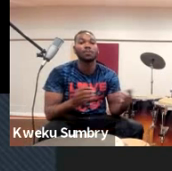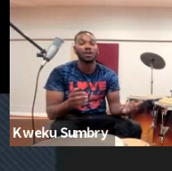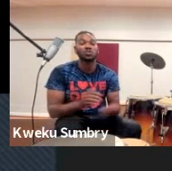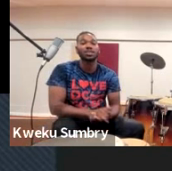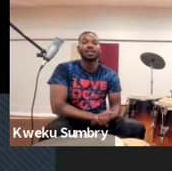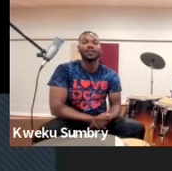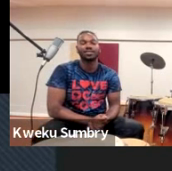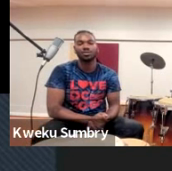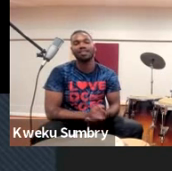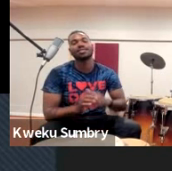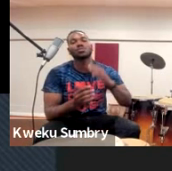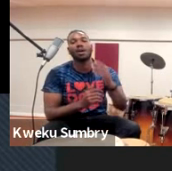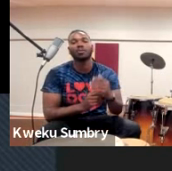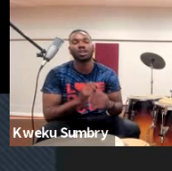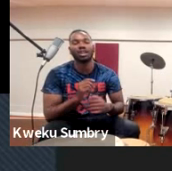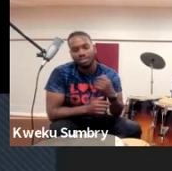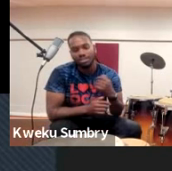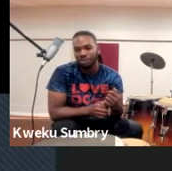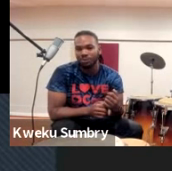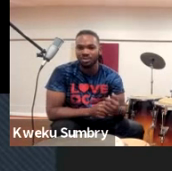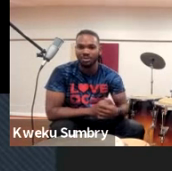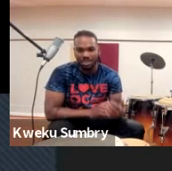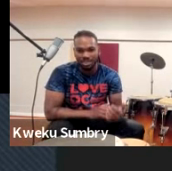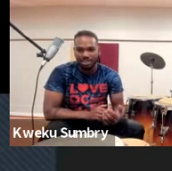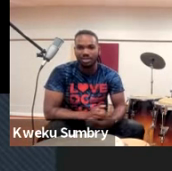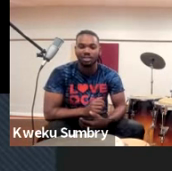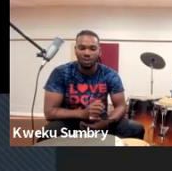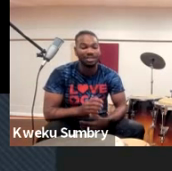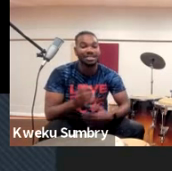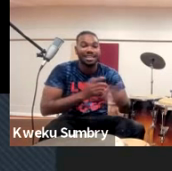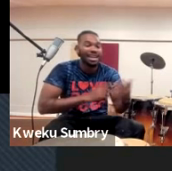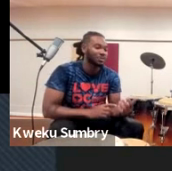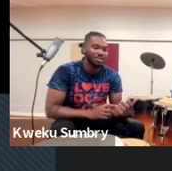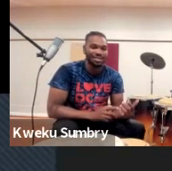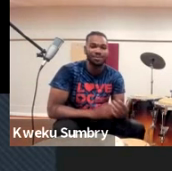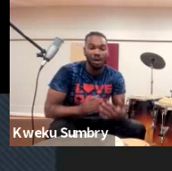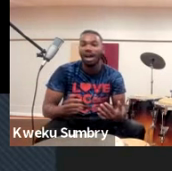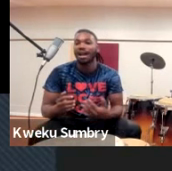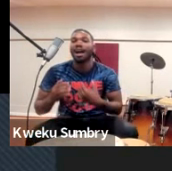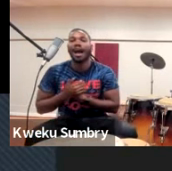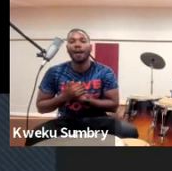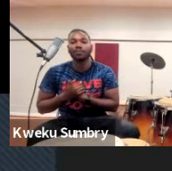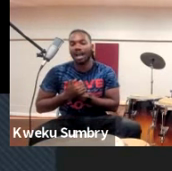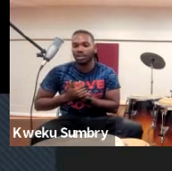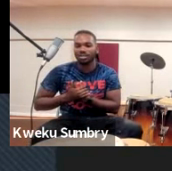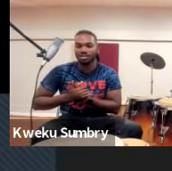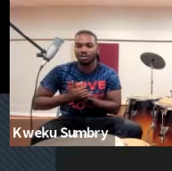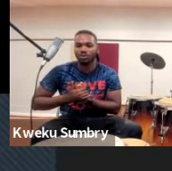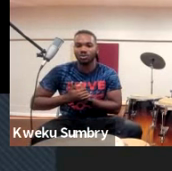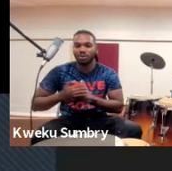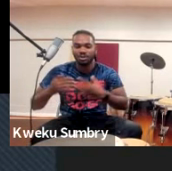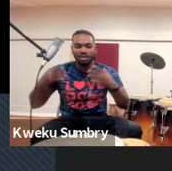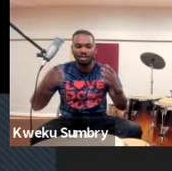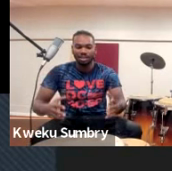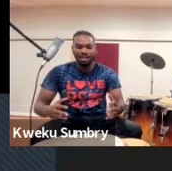Okay, so bounce beat and crank. So now this is where I'm going to kind of turn it over to PJ so he could talk, because he's an expert at this. But I'm not going to, you know,